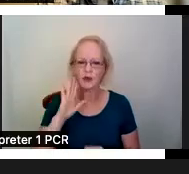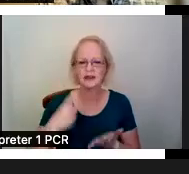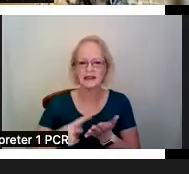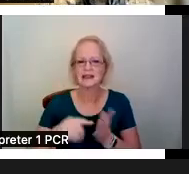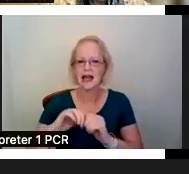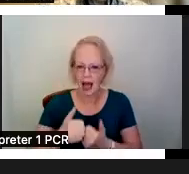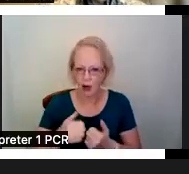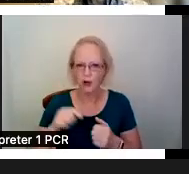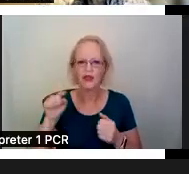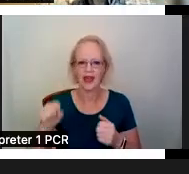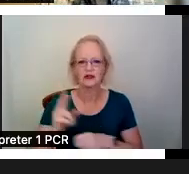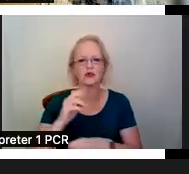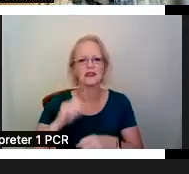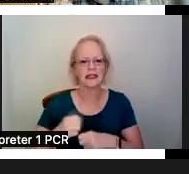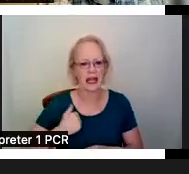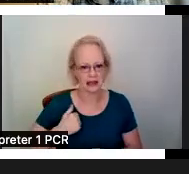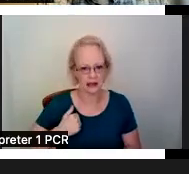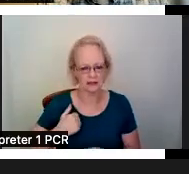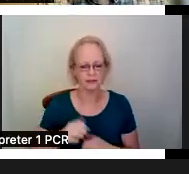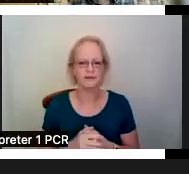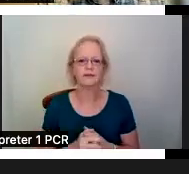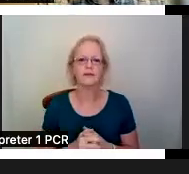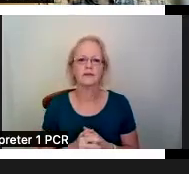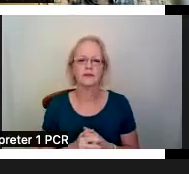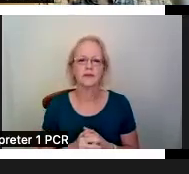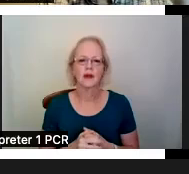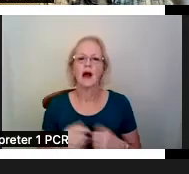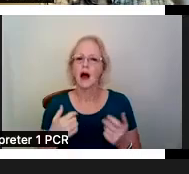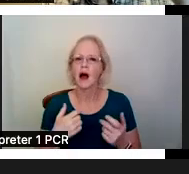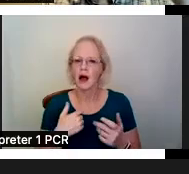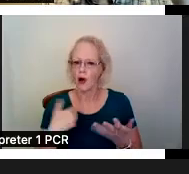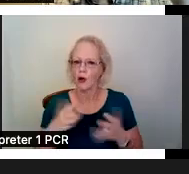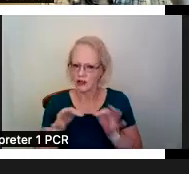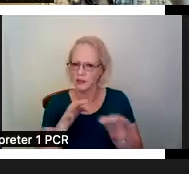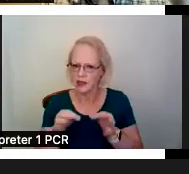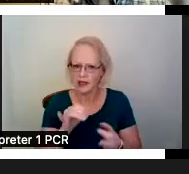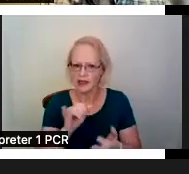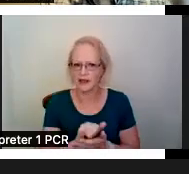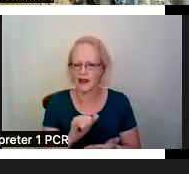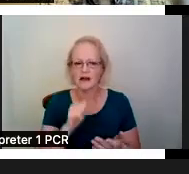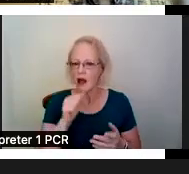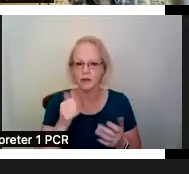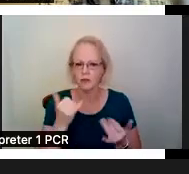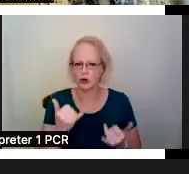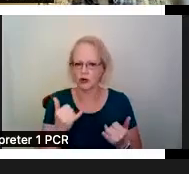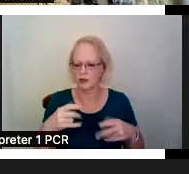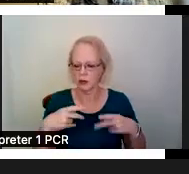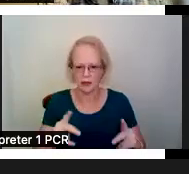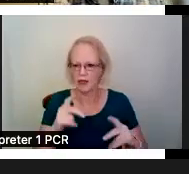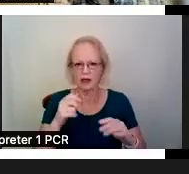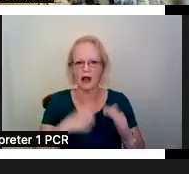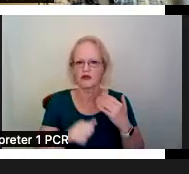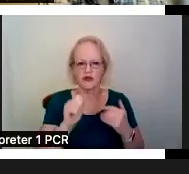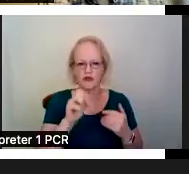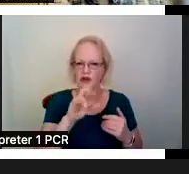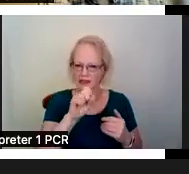and used in Canada. And as I noted, they're not currently permitted under ERISA, but they